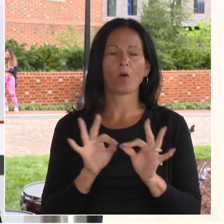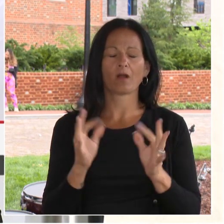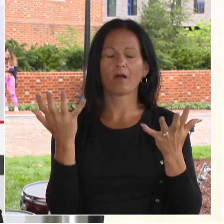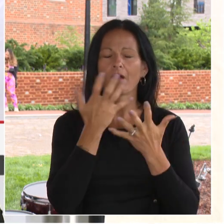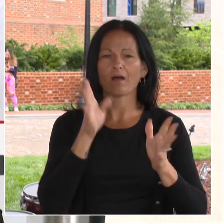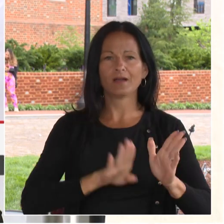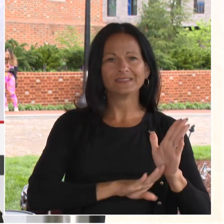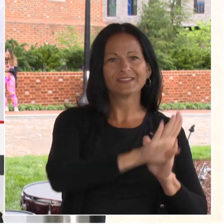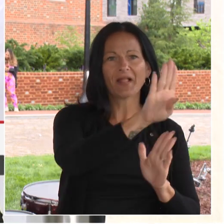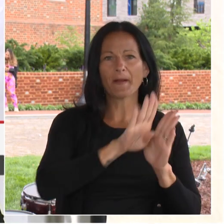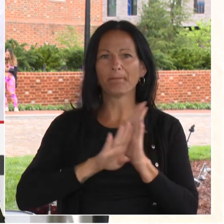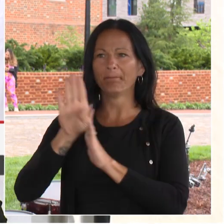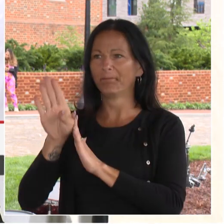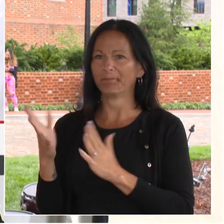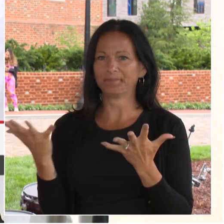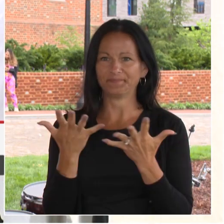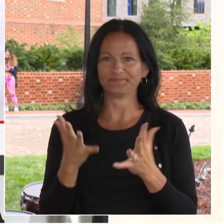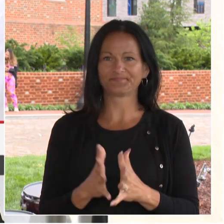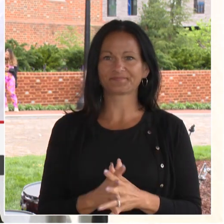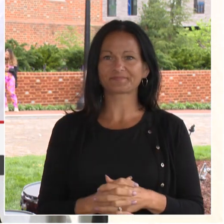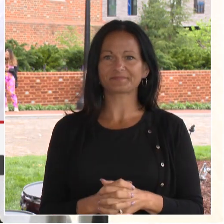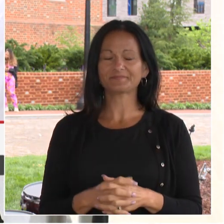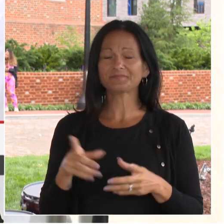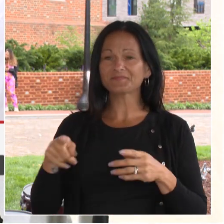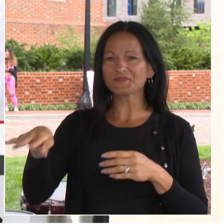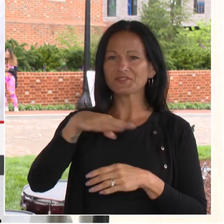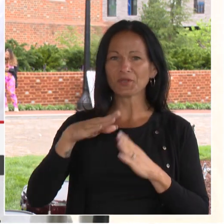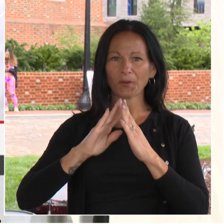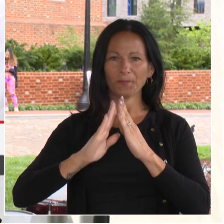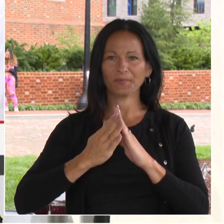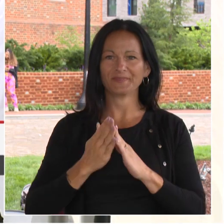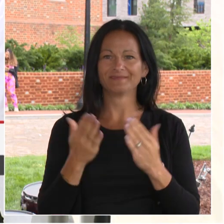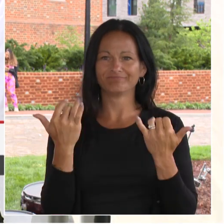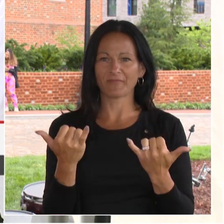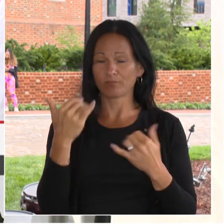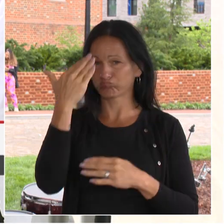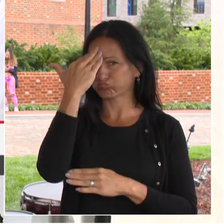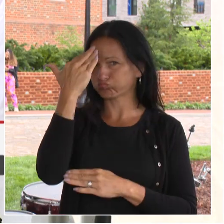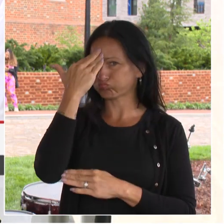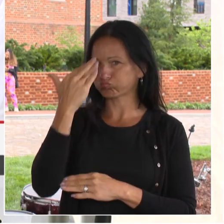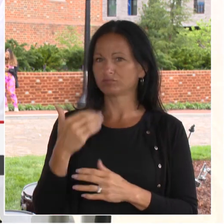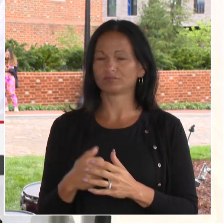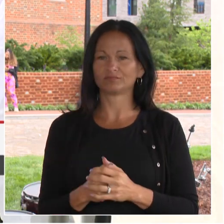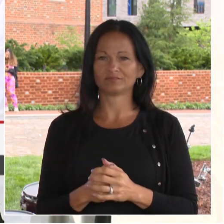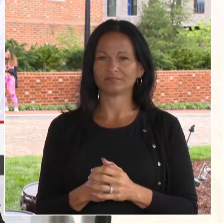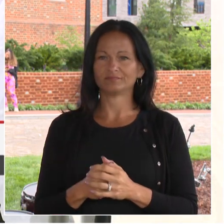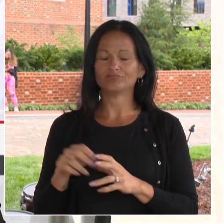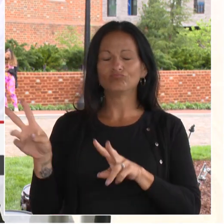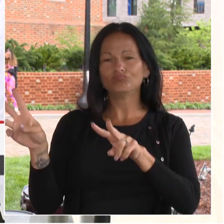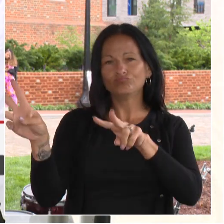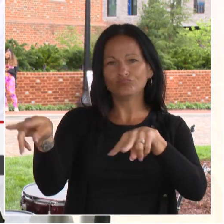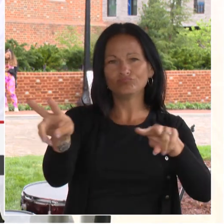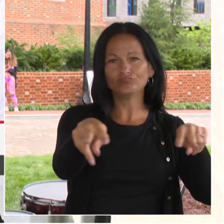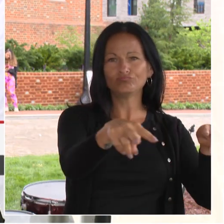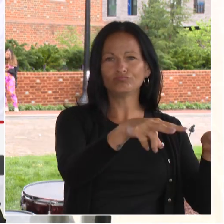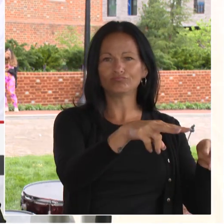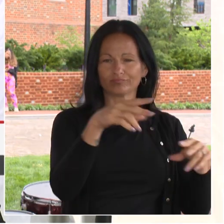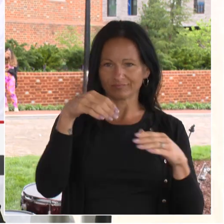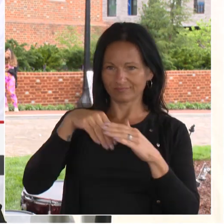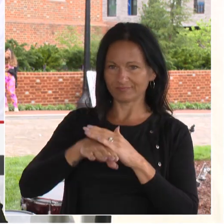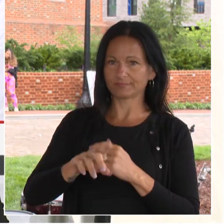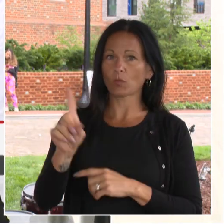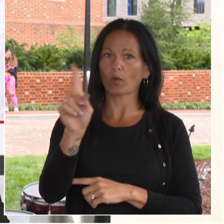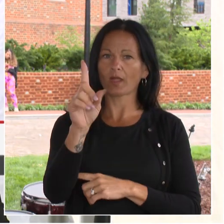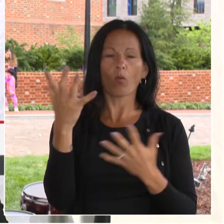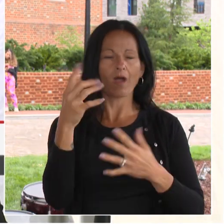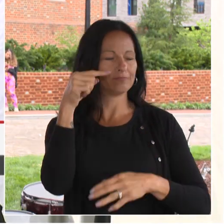And we know, I was just walking through the Wegmans, the City Ridge